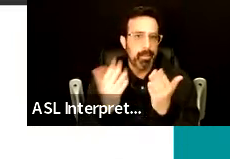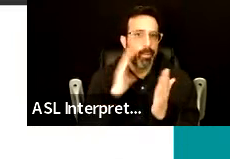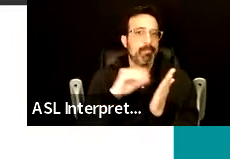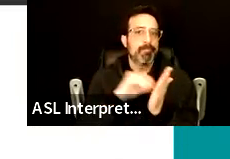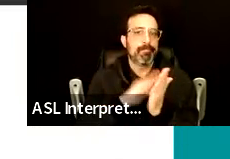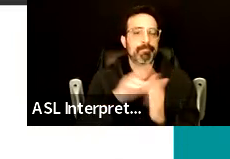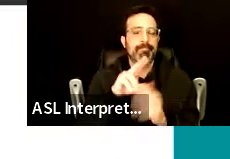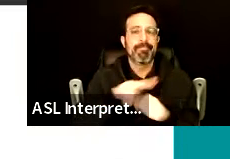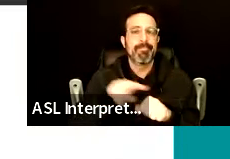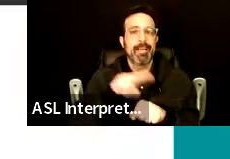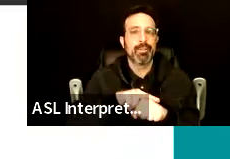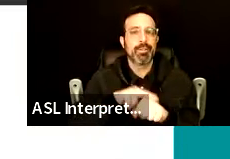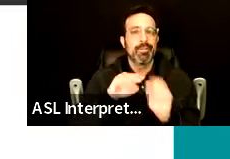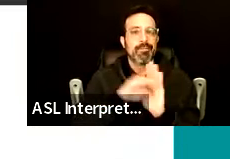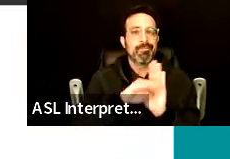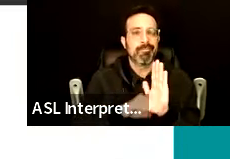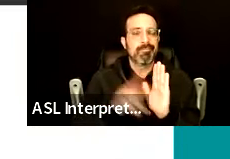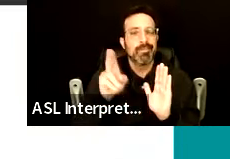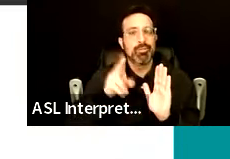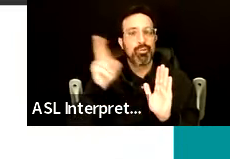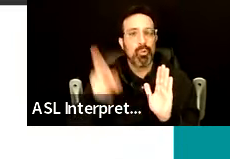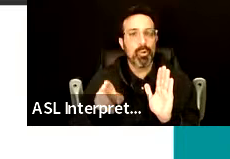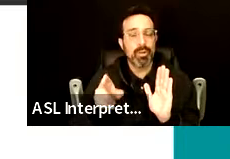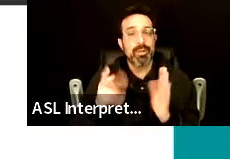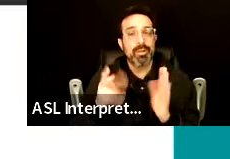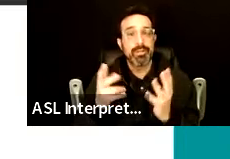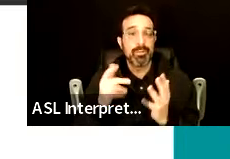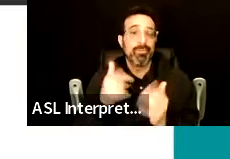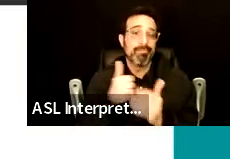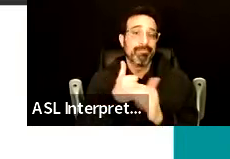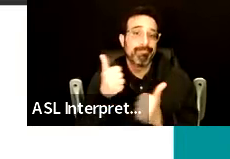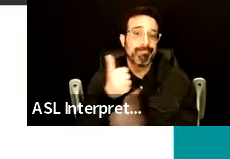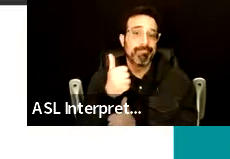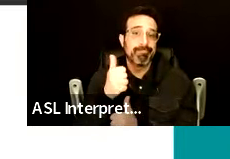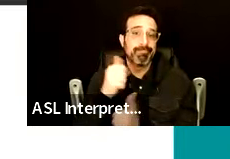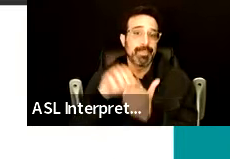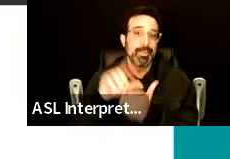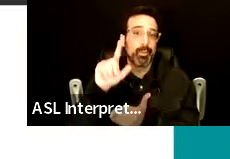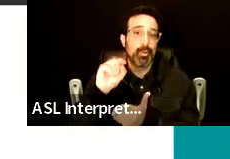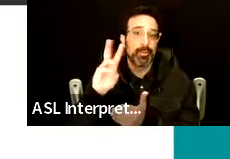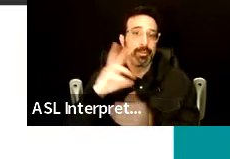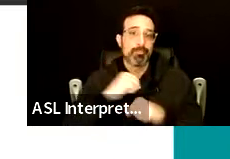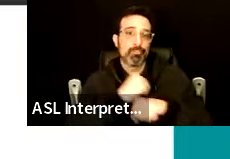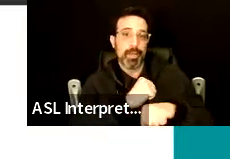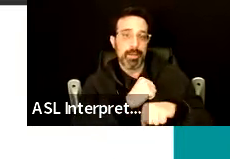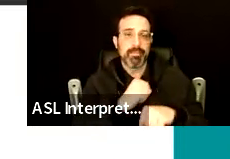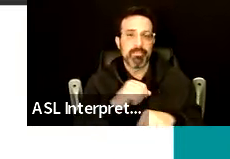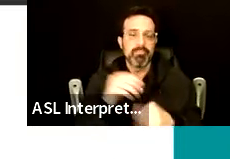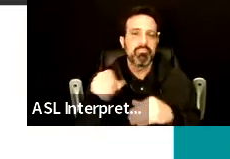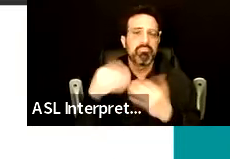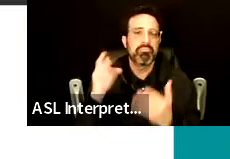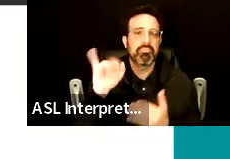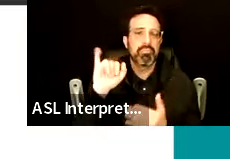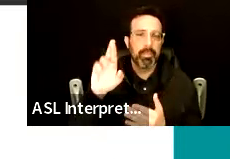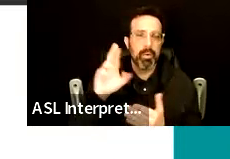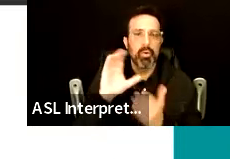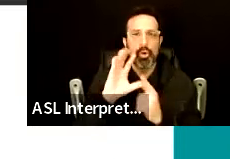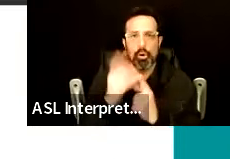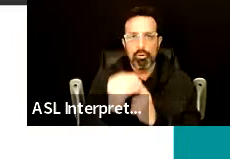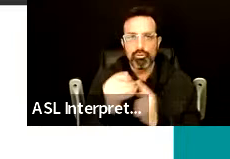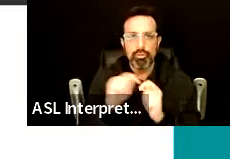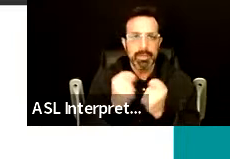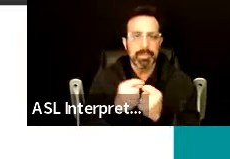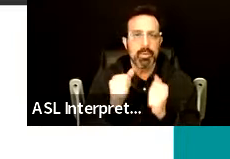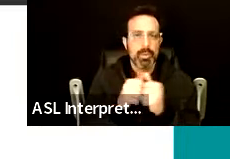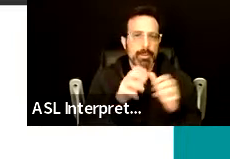National Register of Historic Places and therefore subject to Section 106. They provided the IBR Cultural Resources team with a